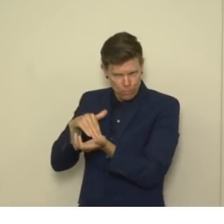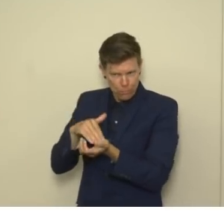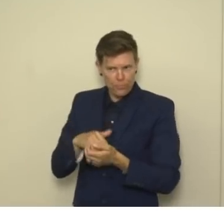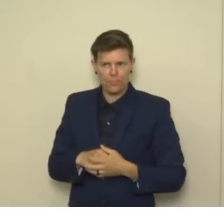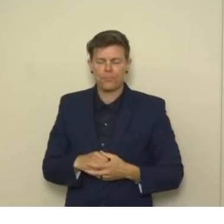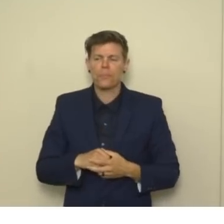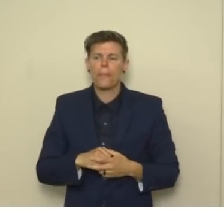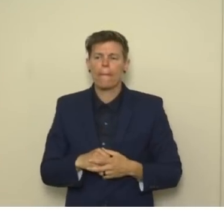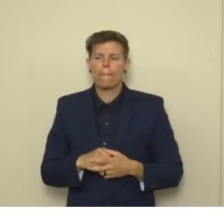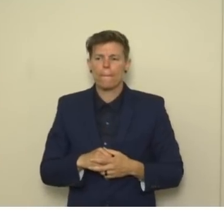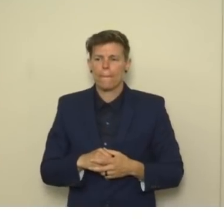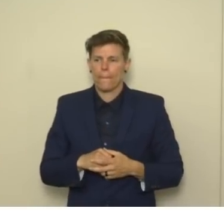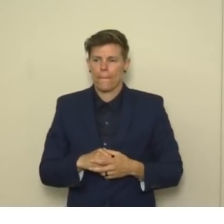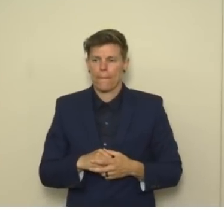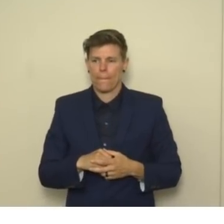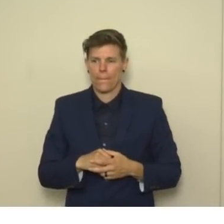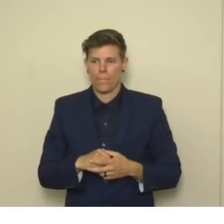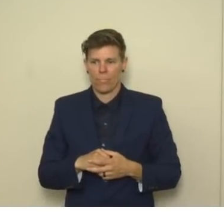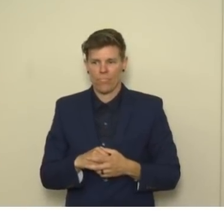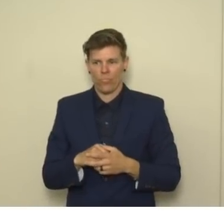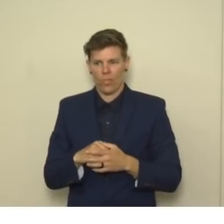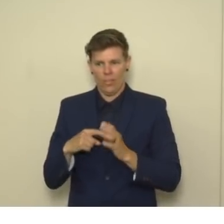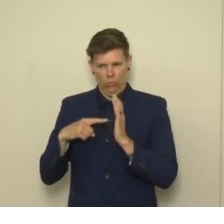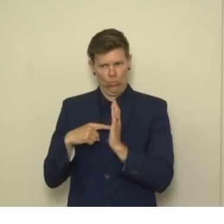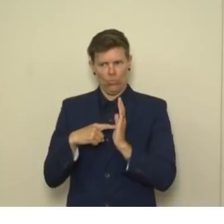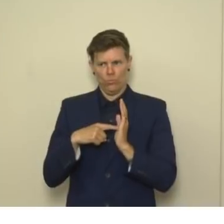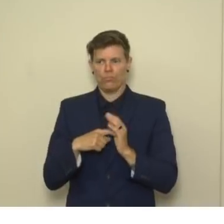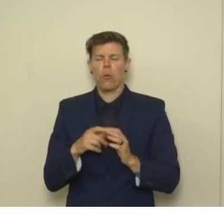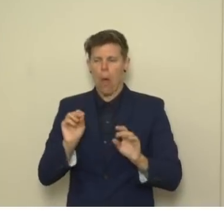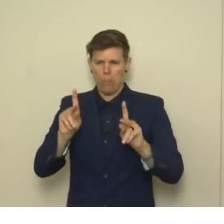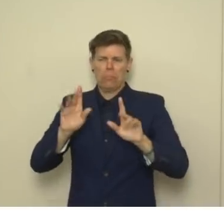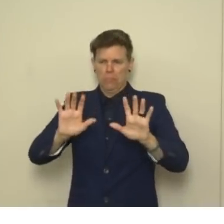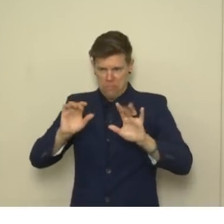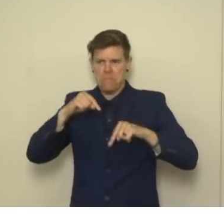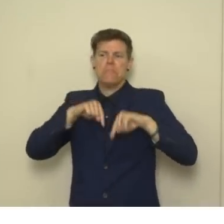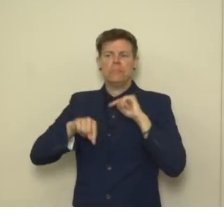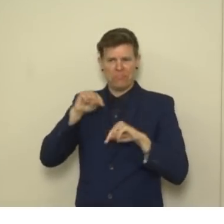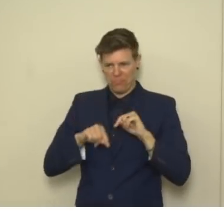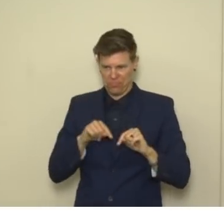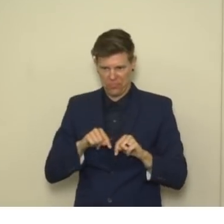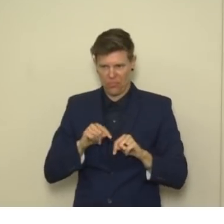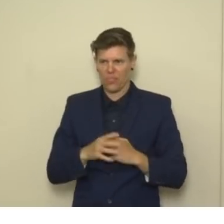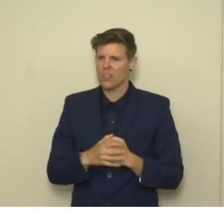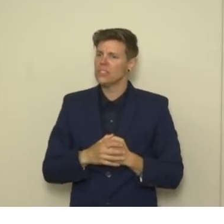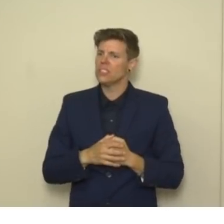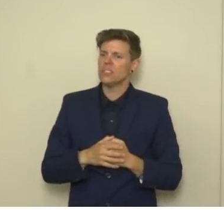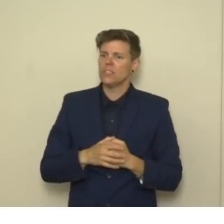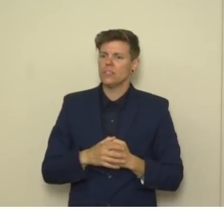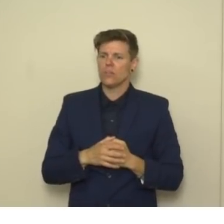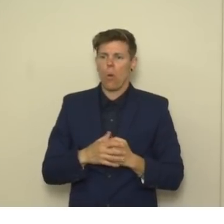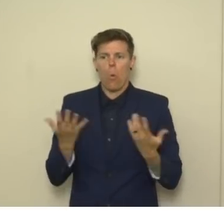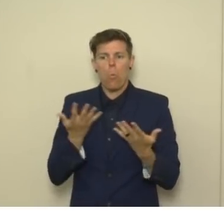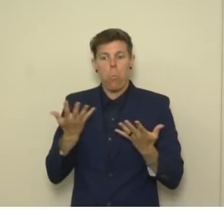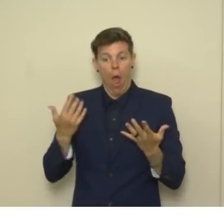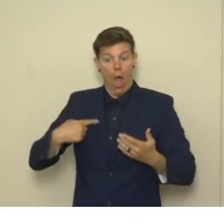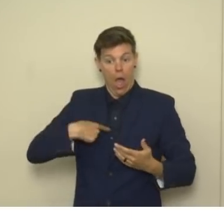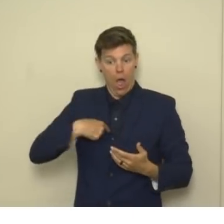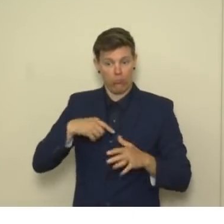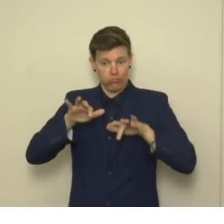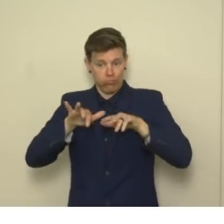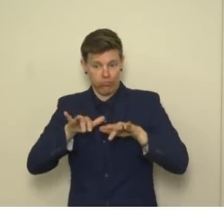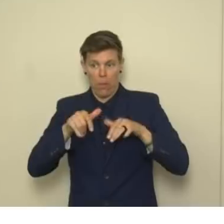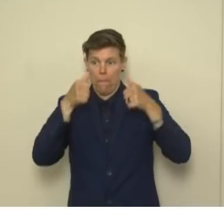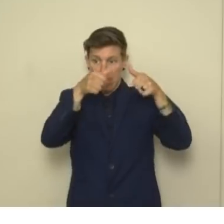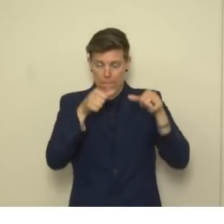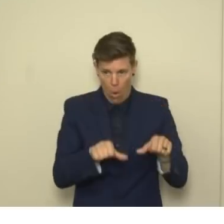is debunking the myths. And what I've done here is I've labeled what she said as myths, because most of what came out in that conference wasn't